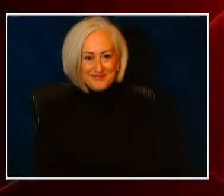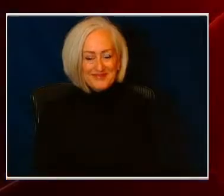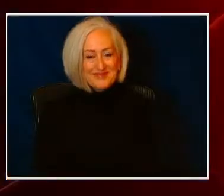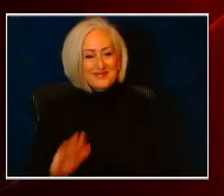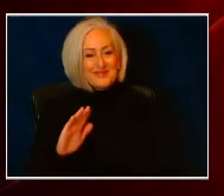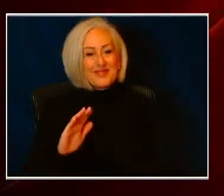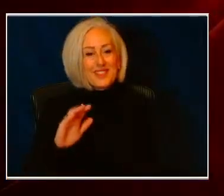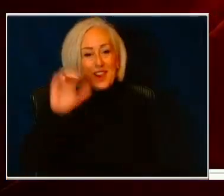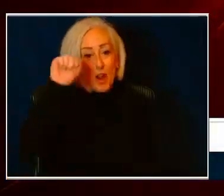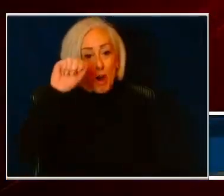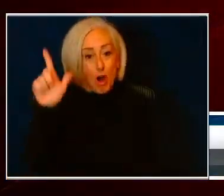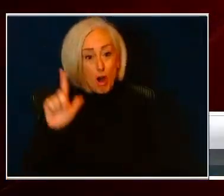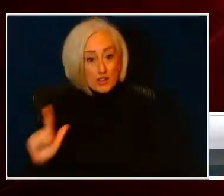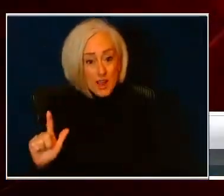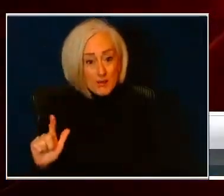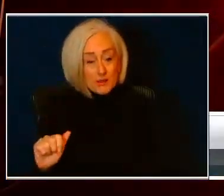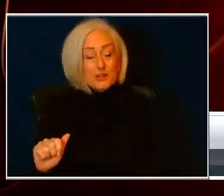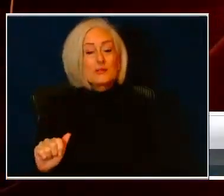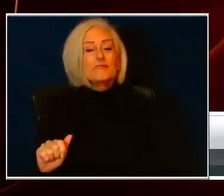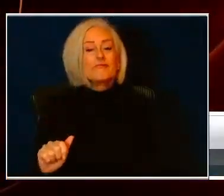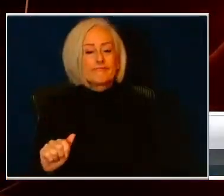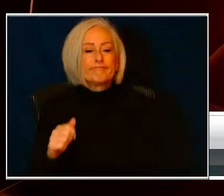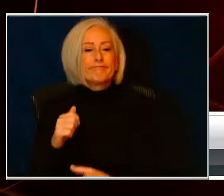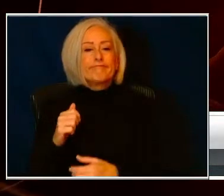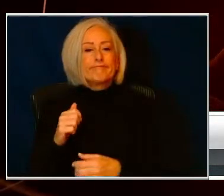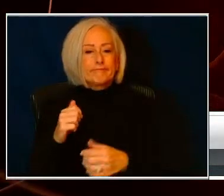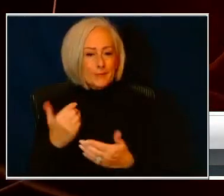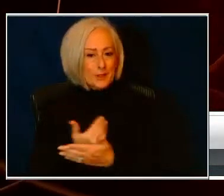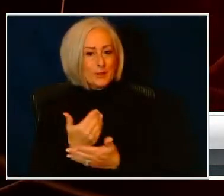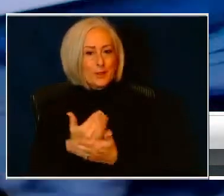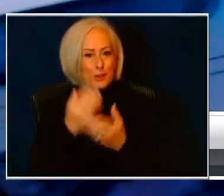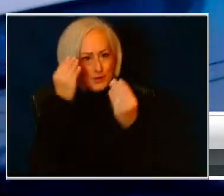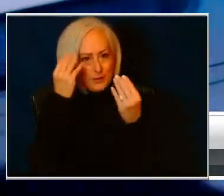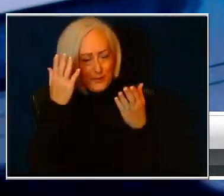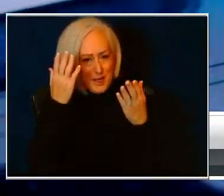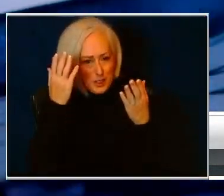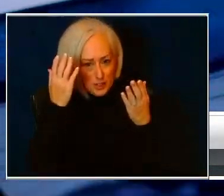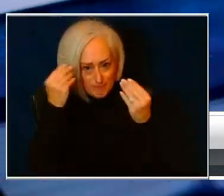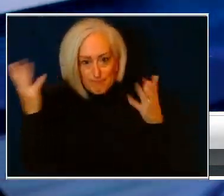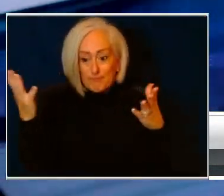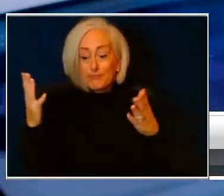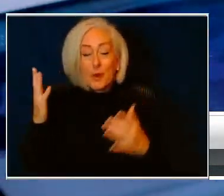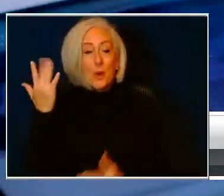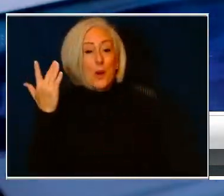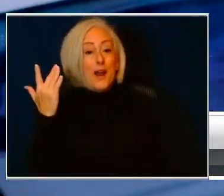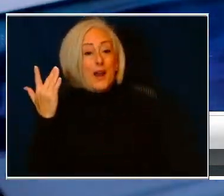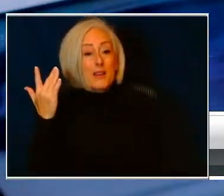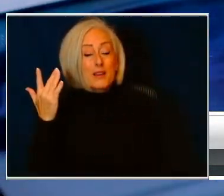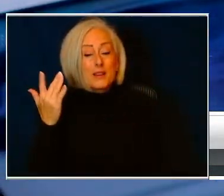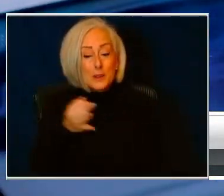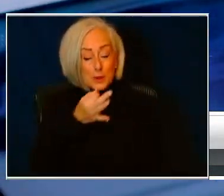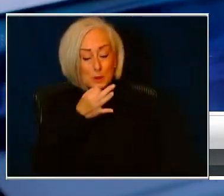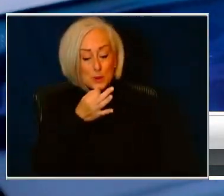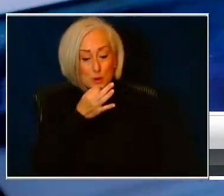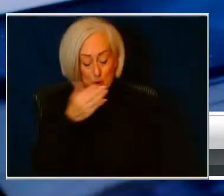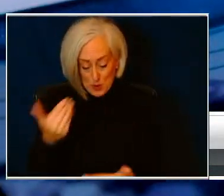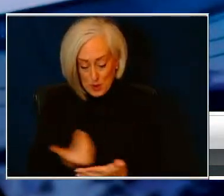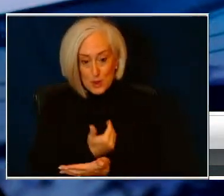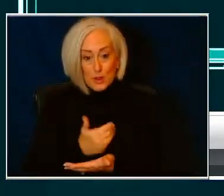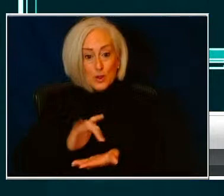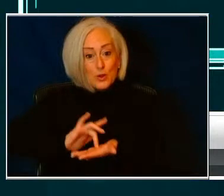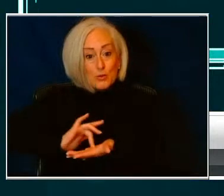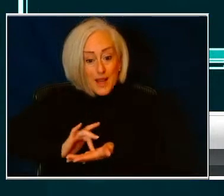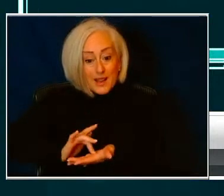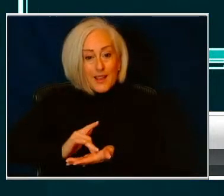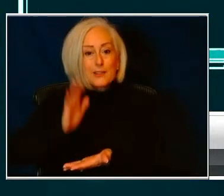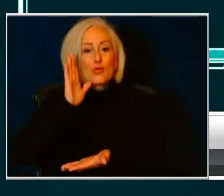Alzheimer's is making the headlines recently, from soon-to-be FDA approval of a new medication to the discovery by